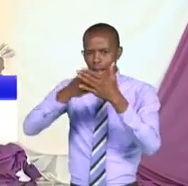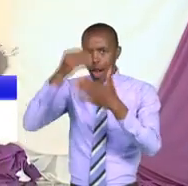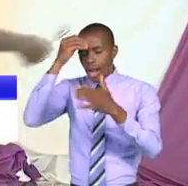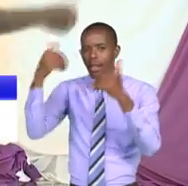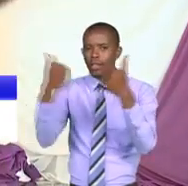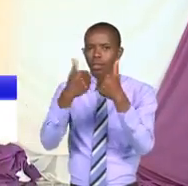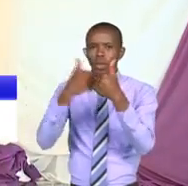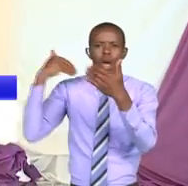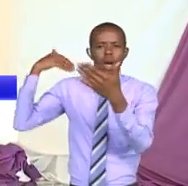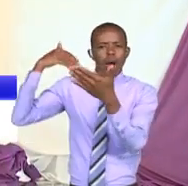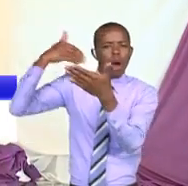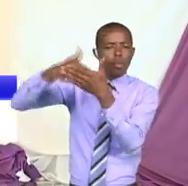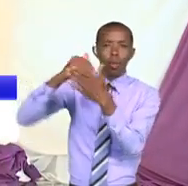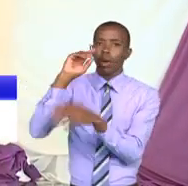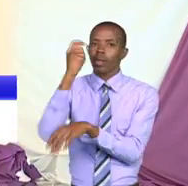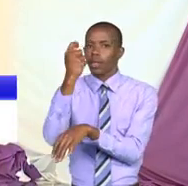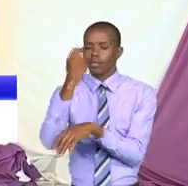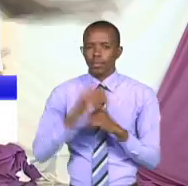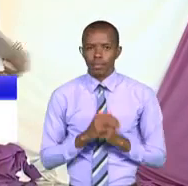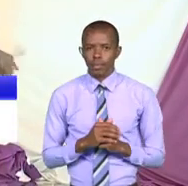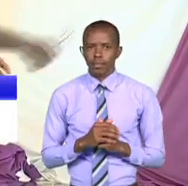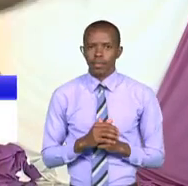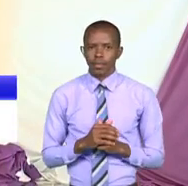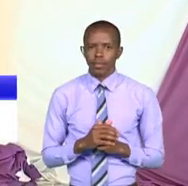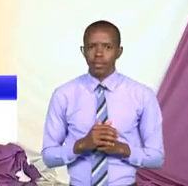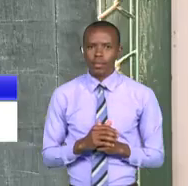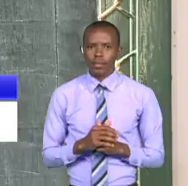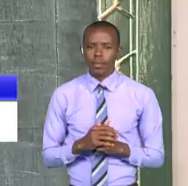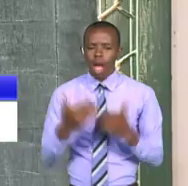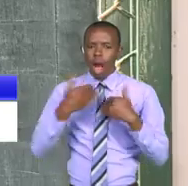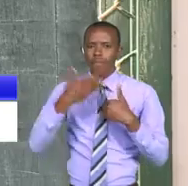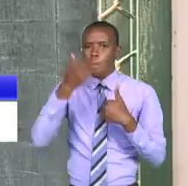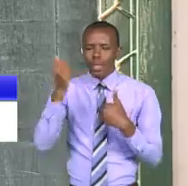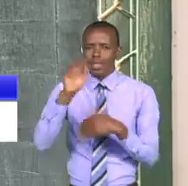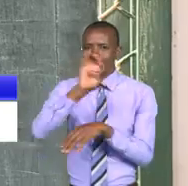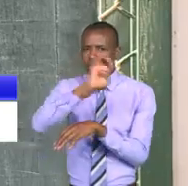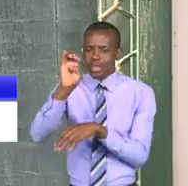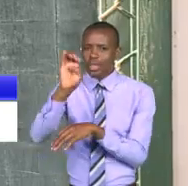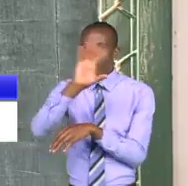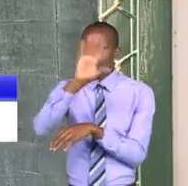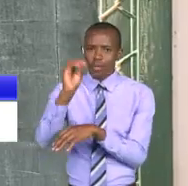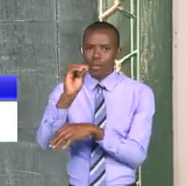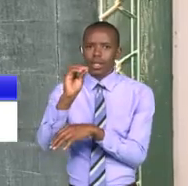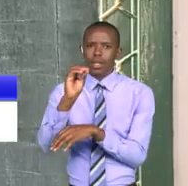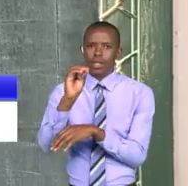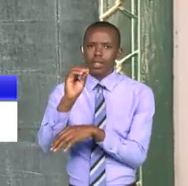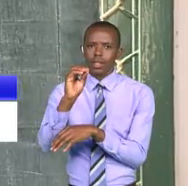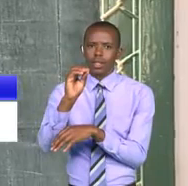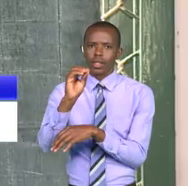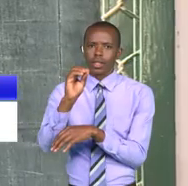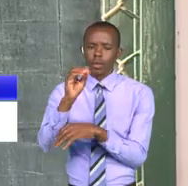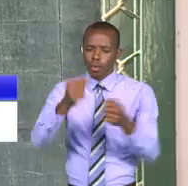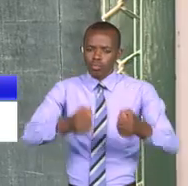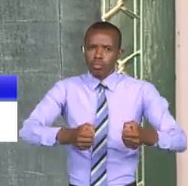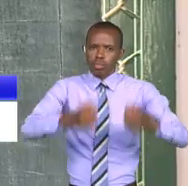far, Kenya are the best East Africa. We hold all the trophies of the East